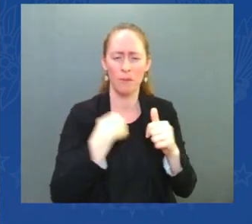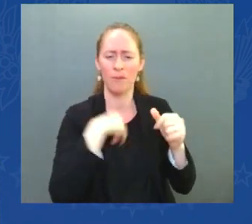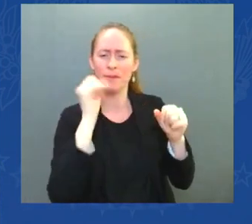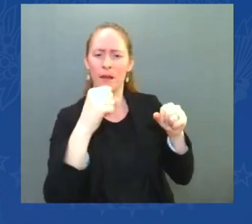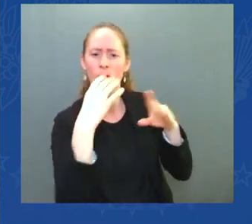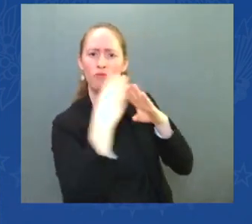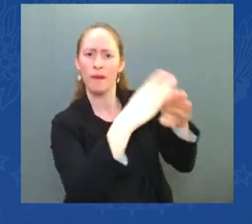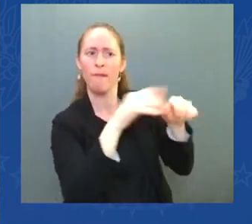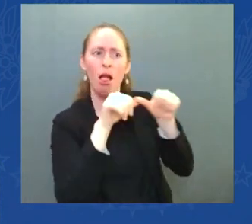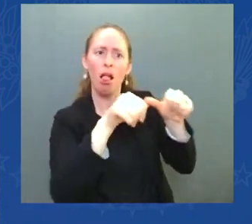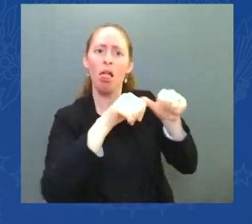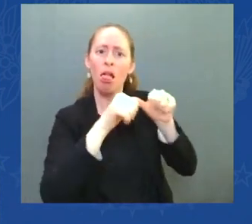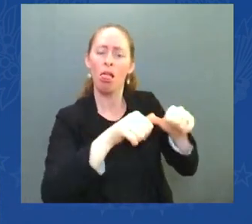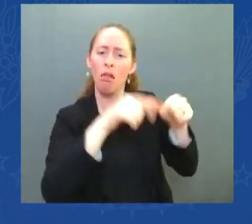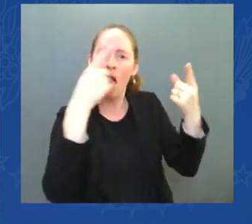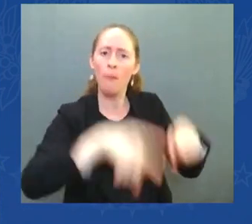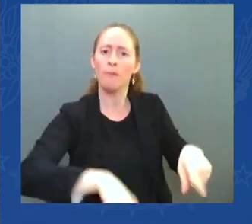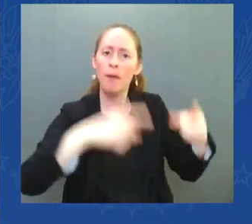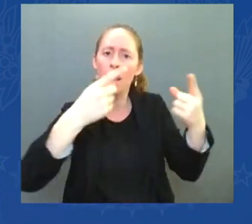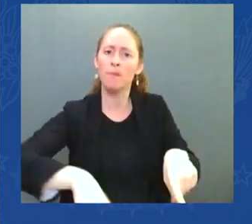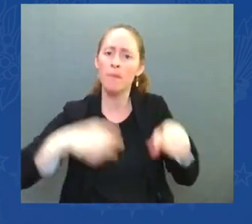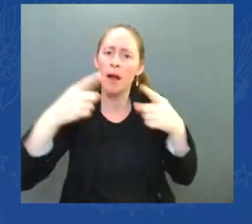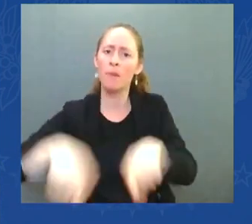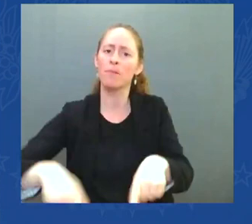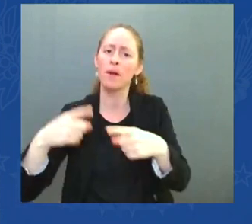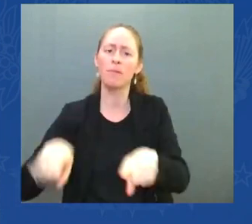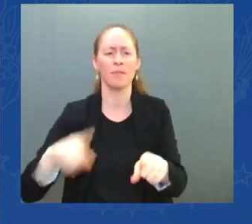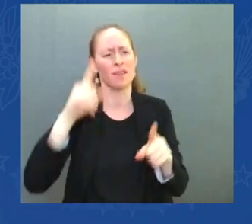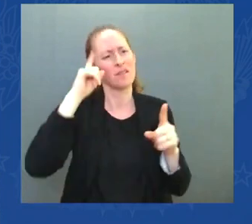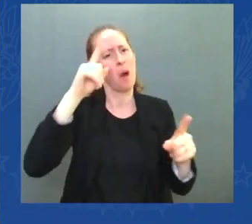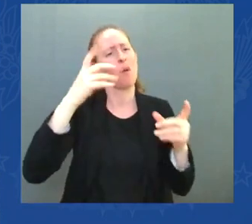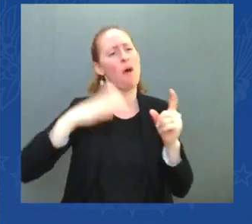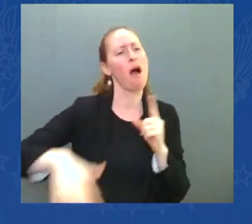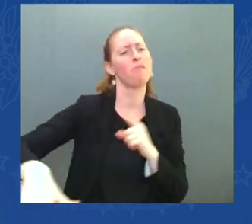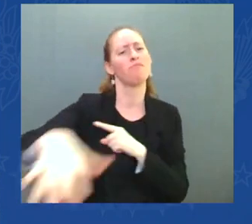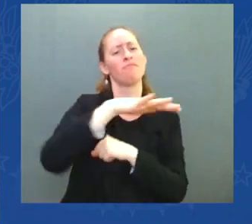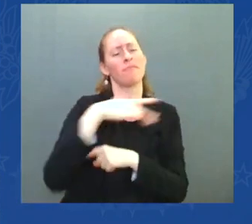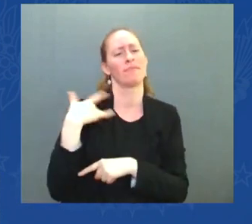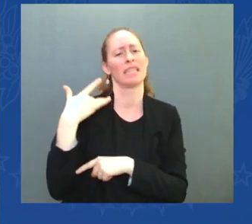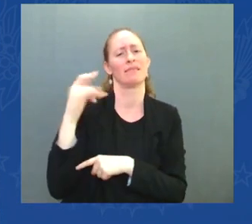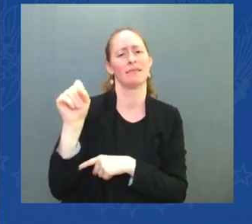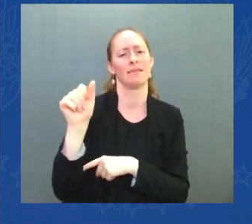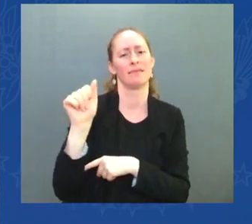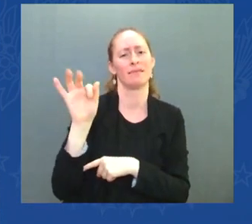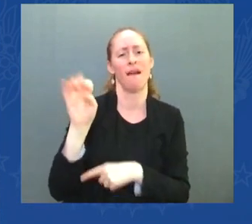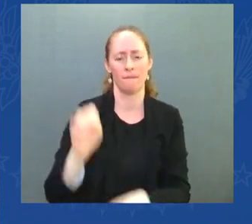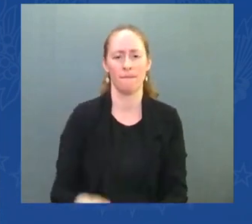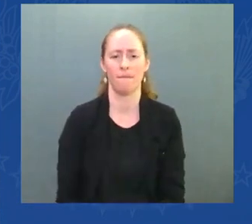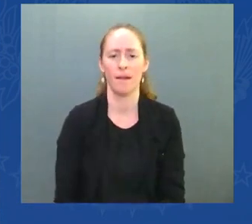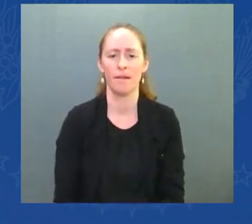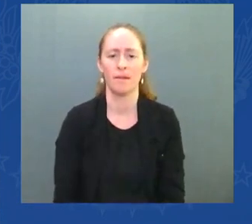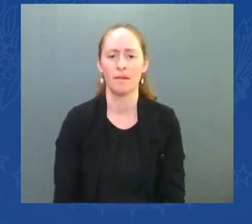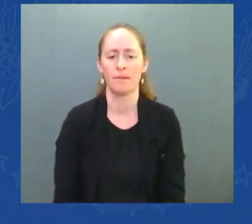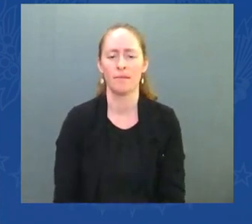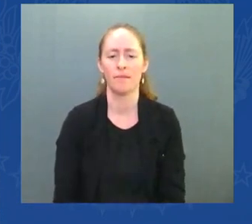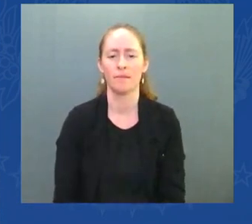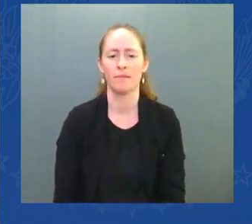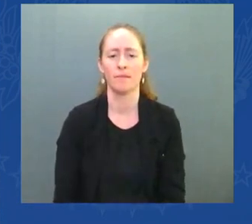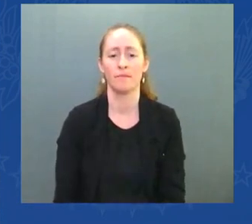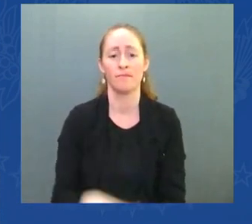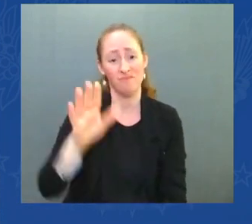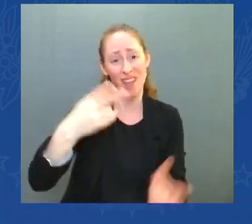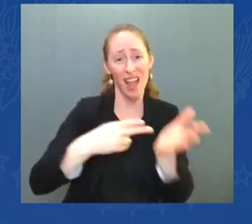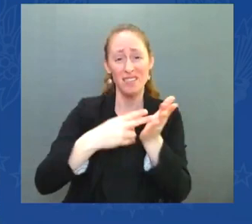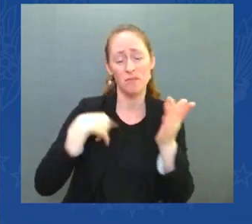stop until we reduce violent crime and save lives. As the Attorney General has said, the Department